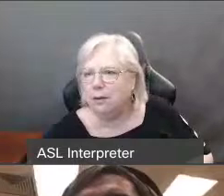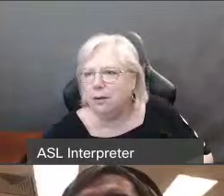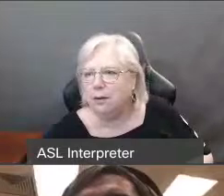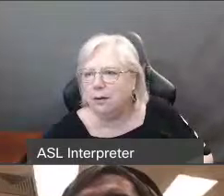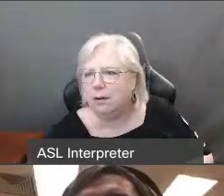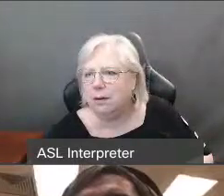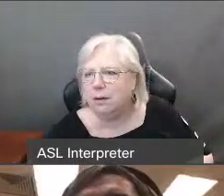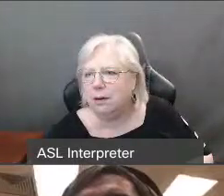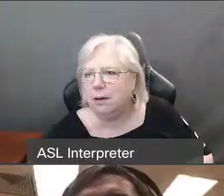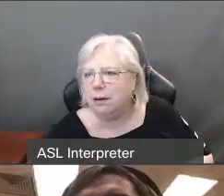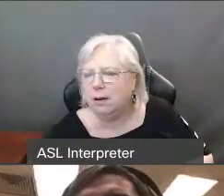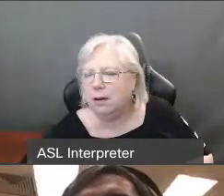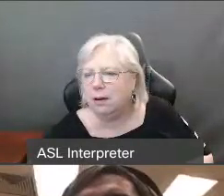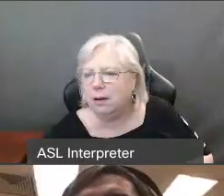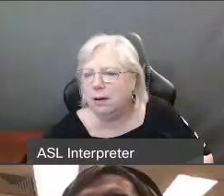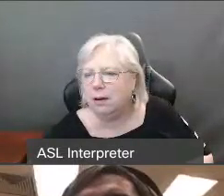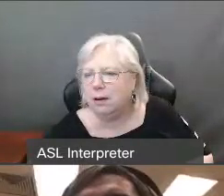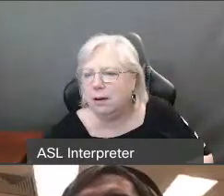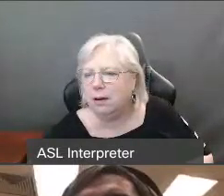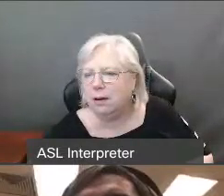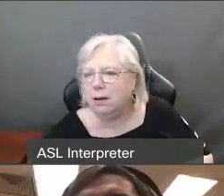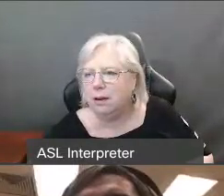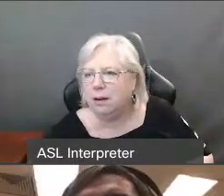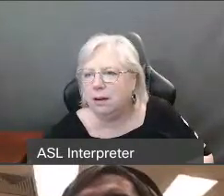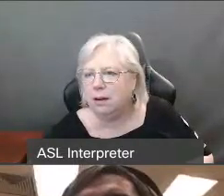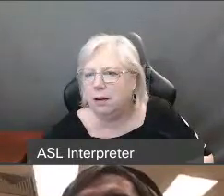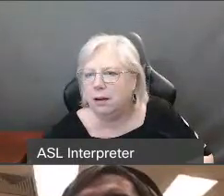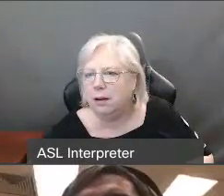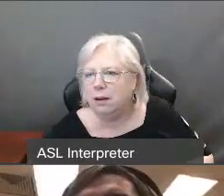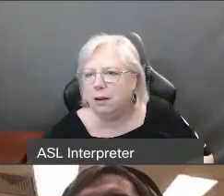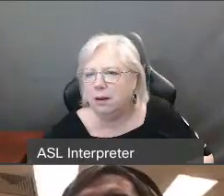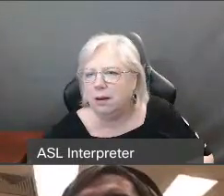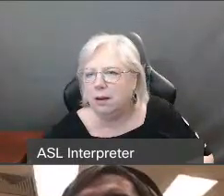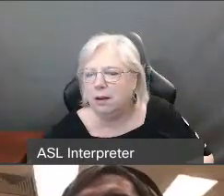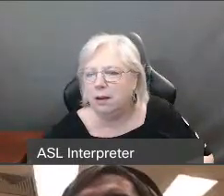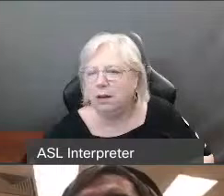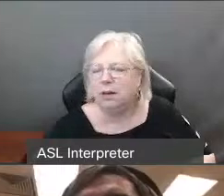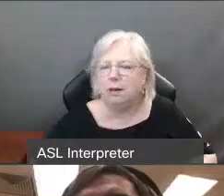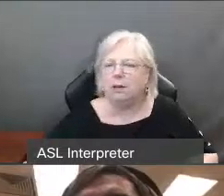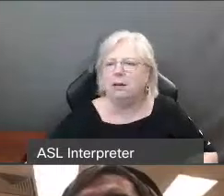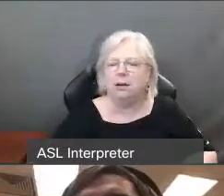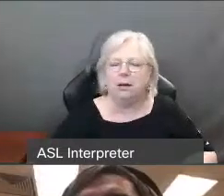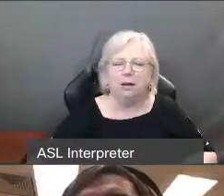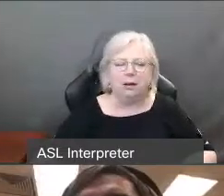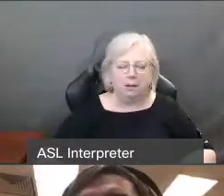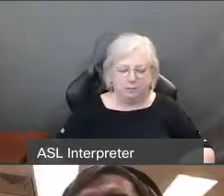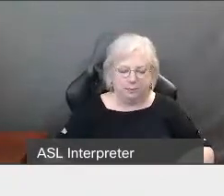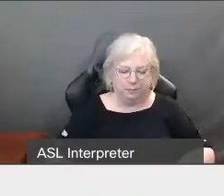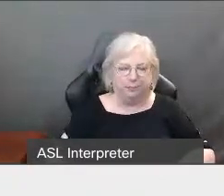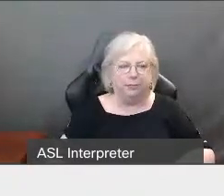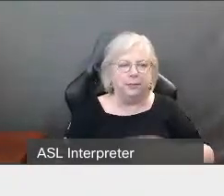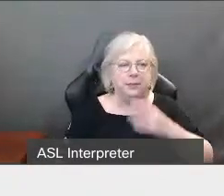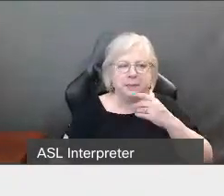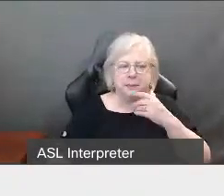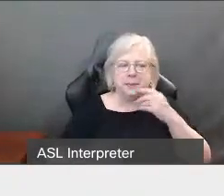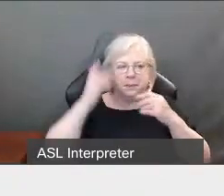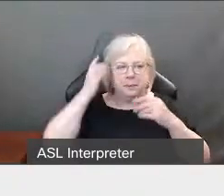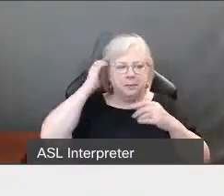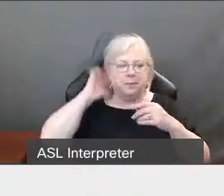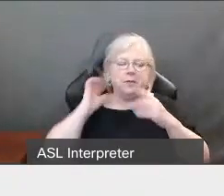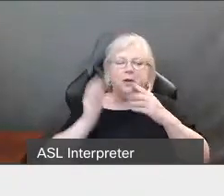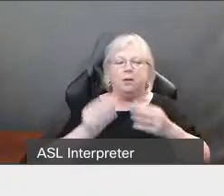Okay, seeking a motion on item 9.1, Z 9592. Except that for staff recommendation of